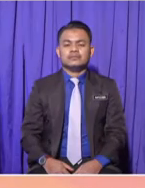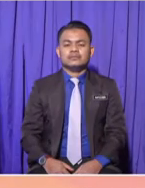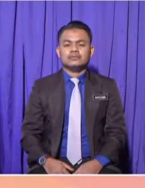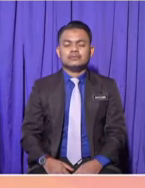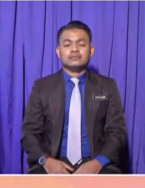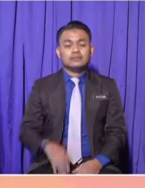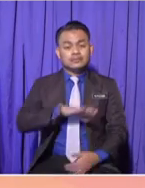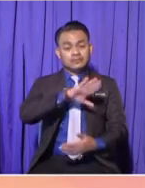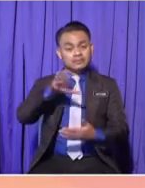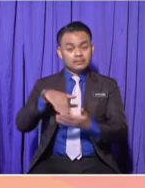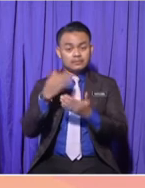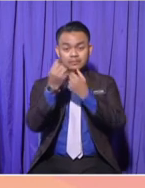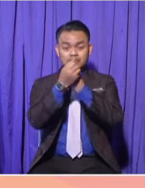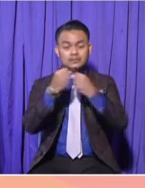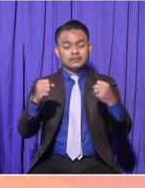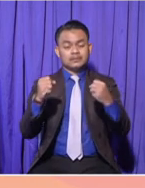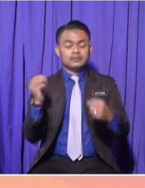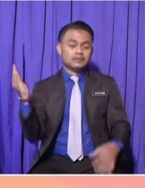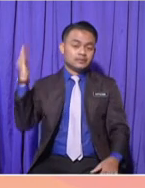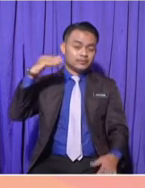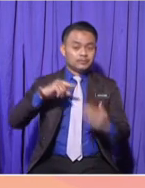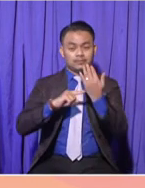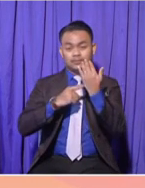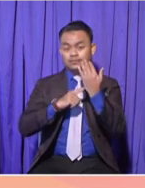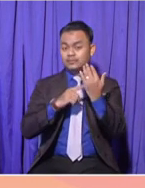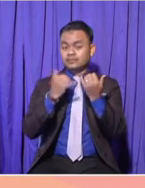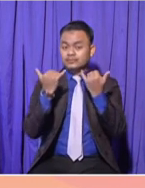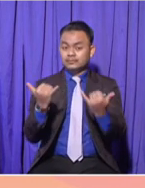Are you ready? Let's start now.